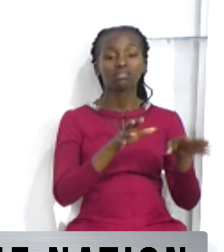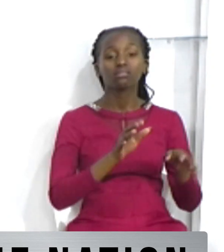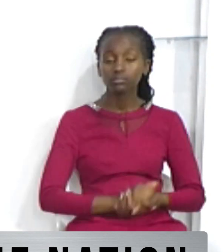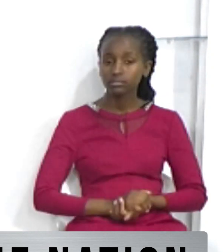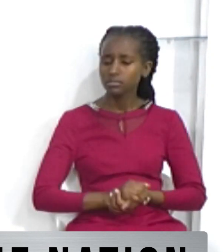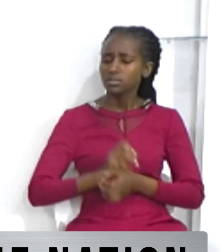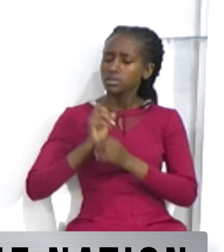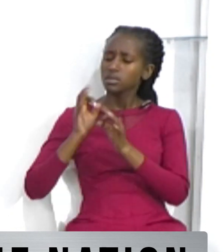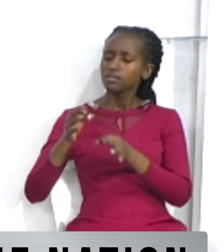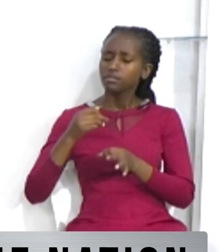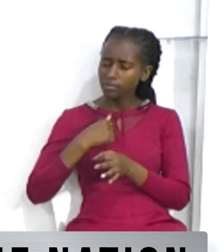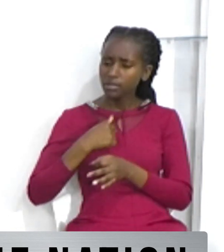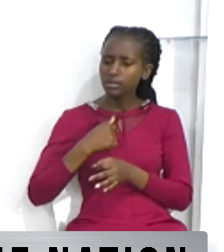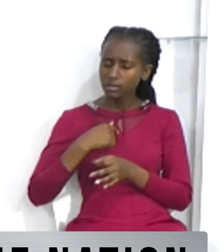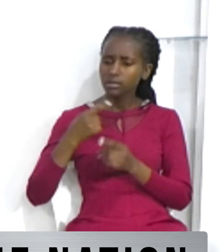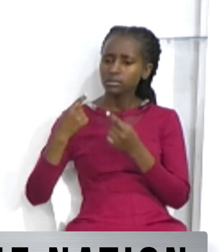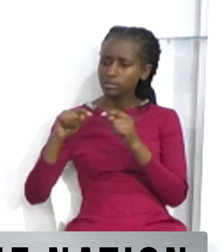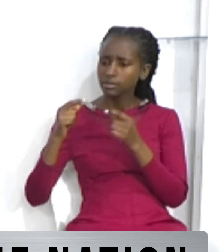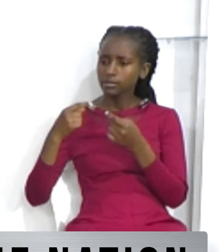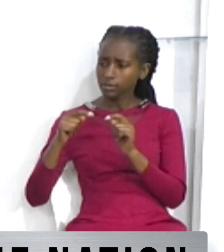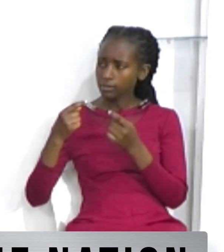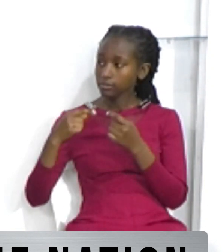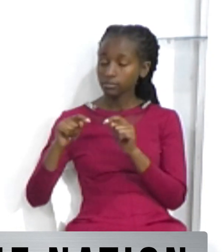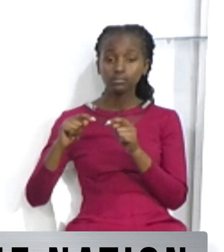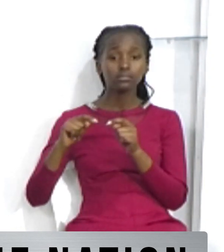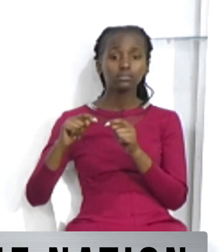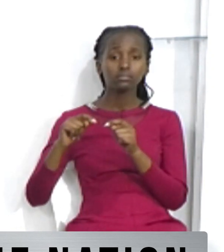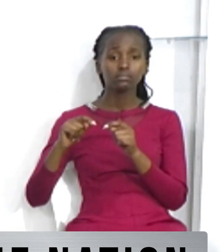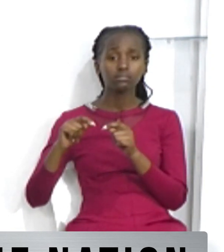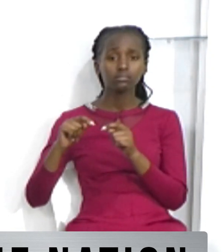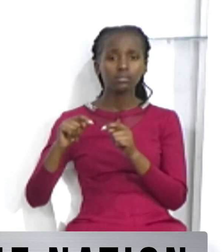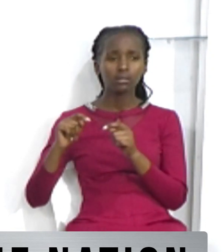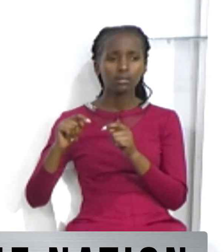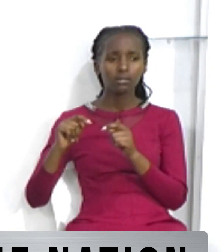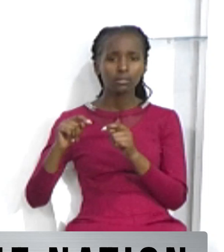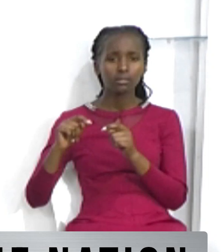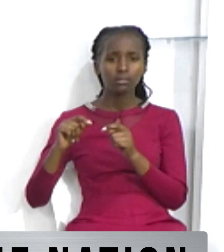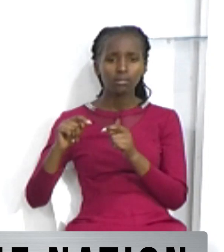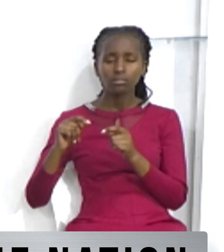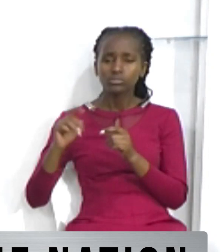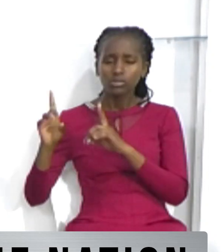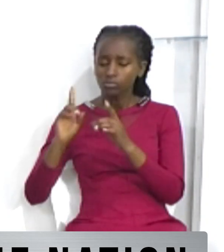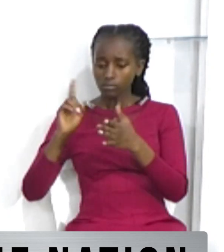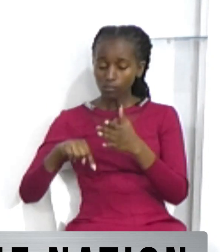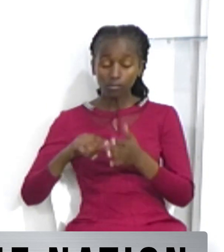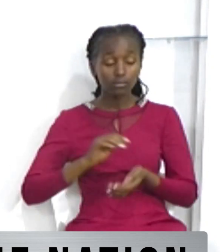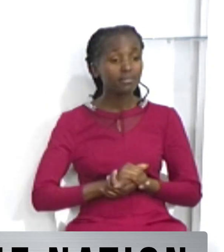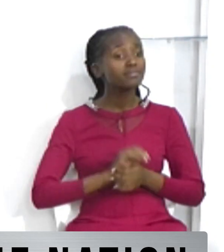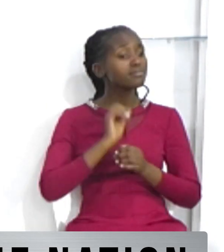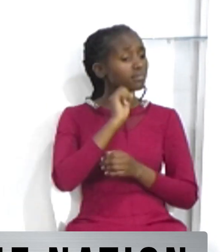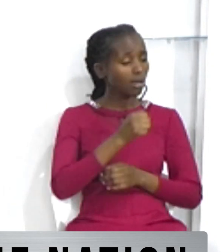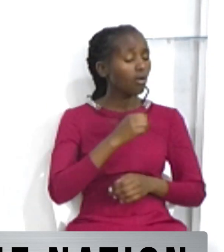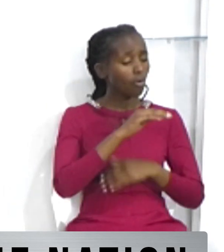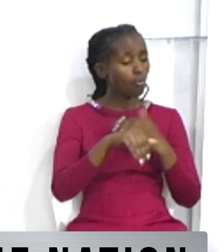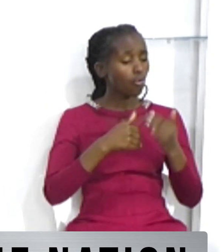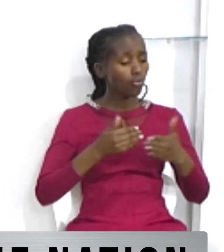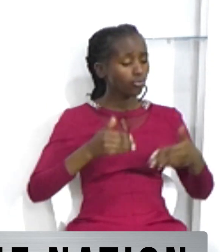if I try to hear you, or continue. Yes, the youth of this country need to come out, and